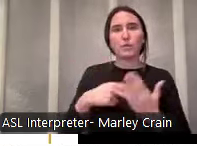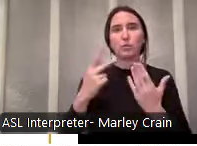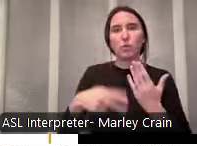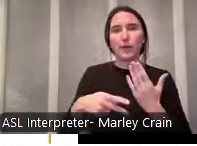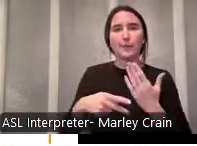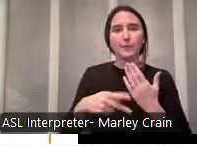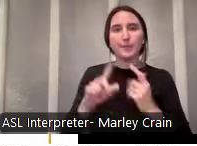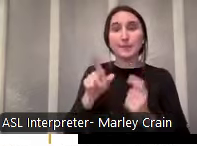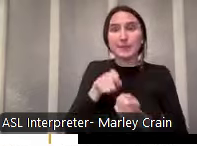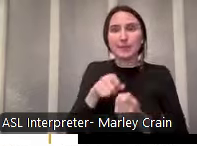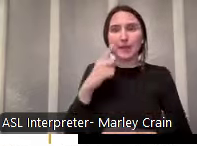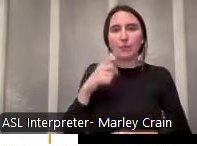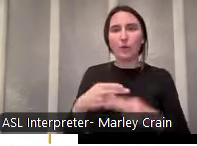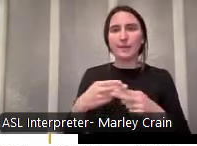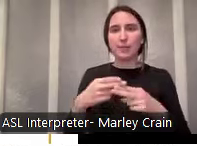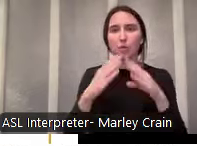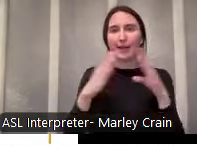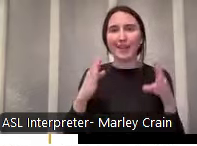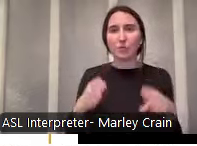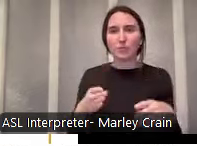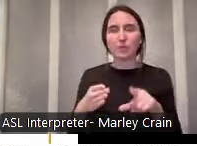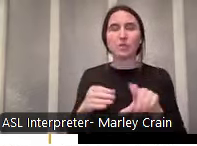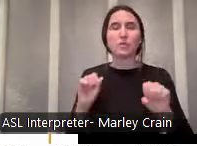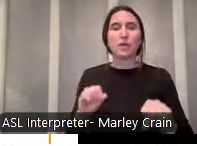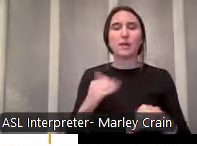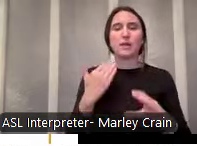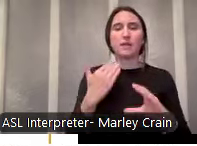this number or email